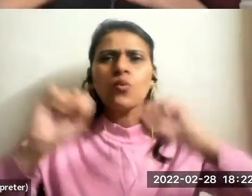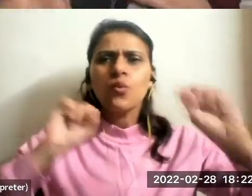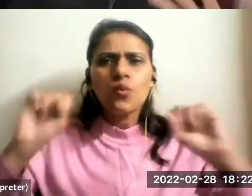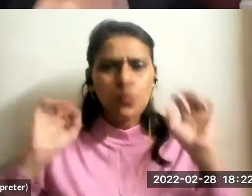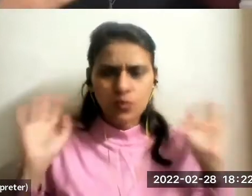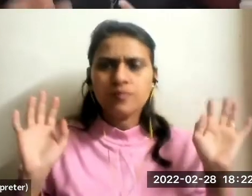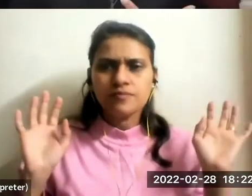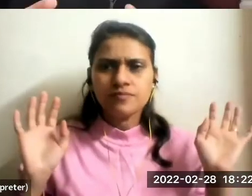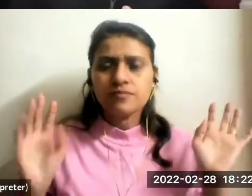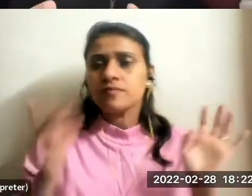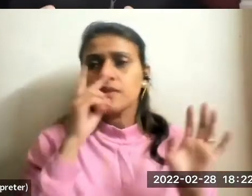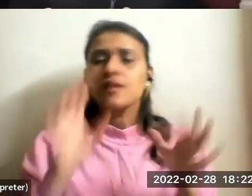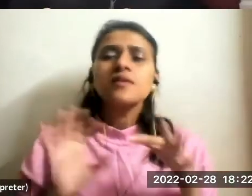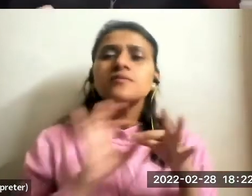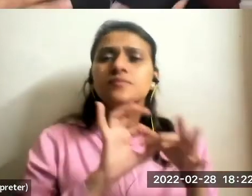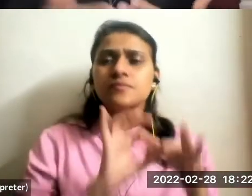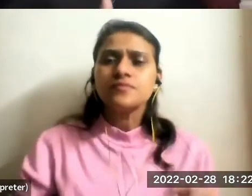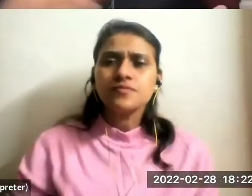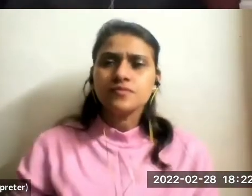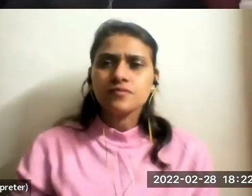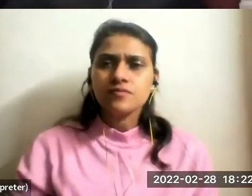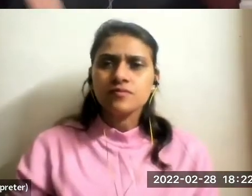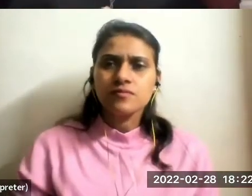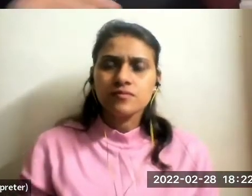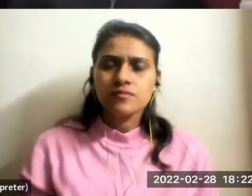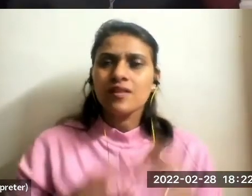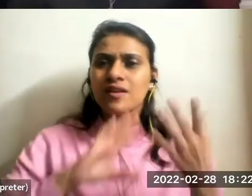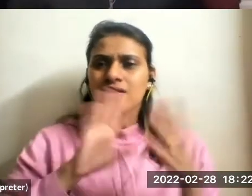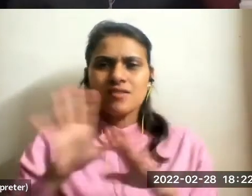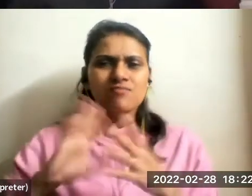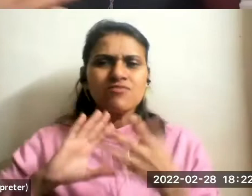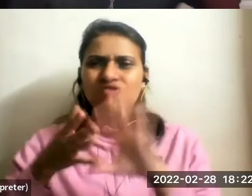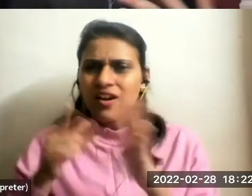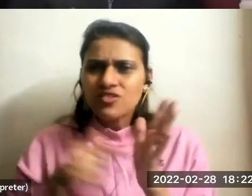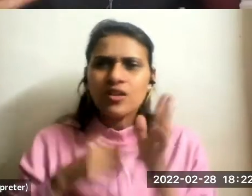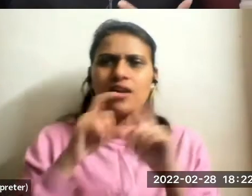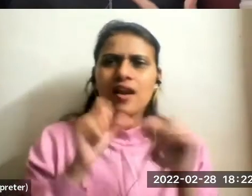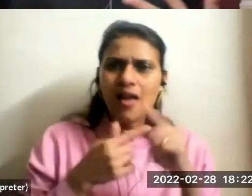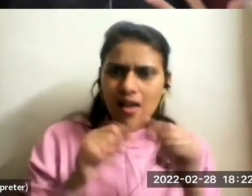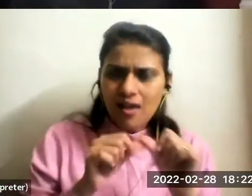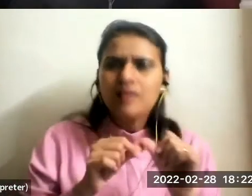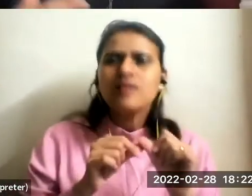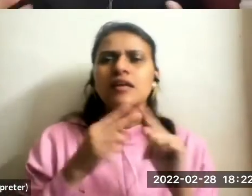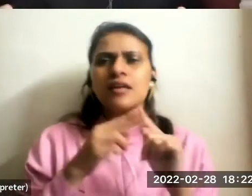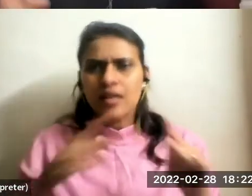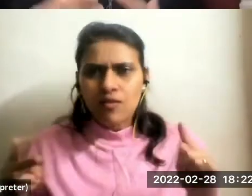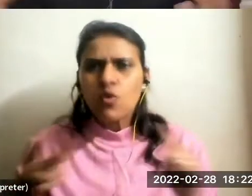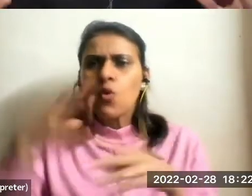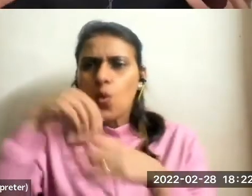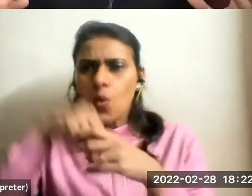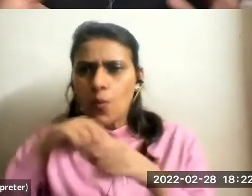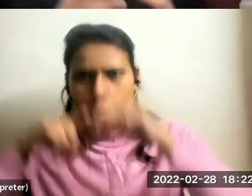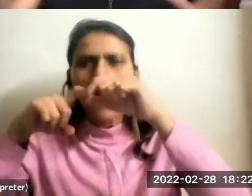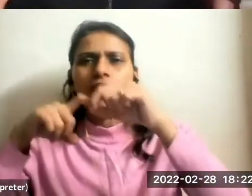provides greater kind of structural protection against the kinds of harms that we're talking about, including fairness, including equality,